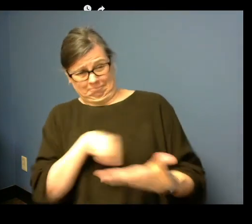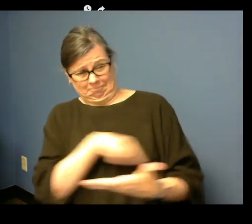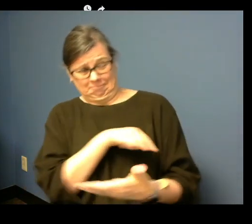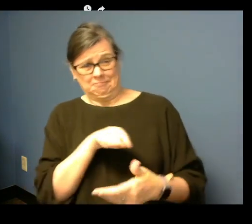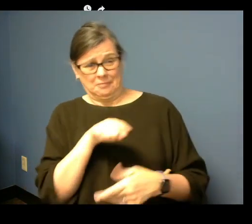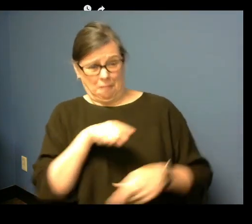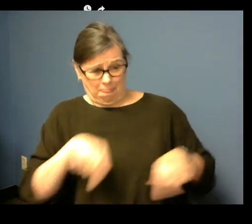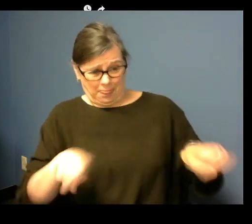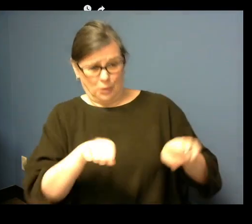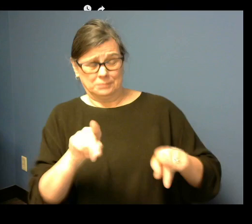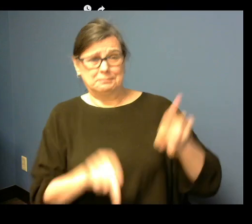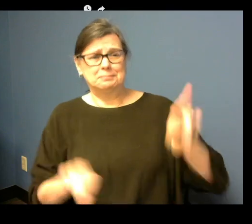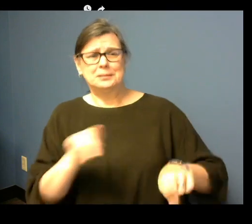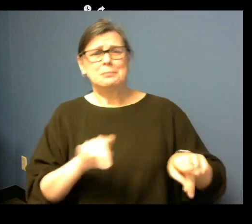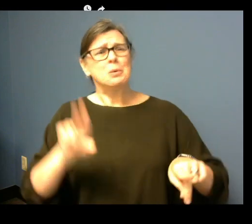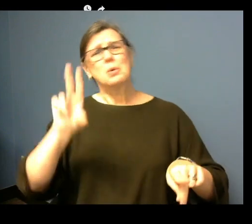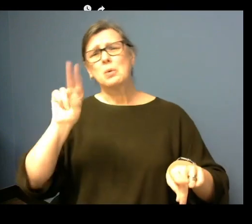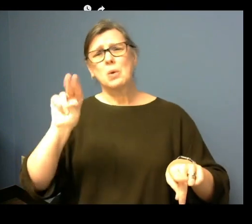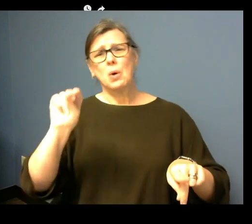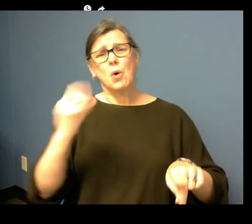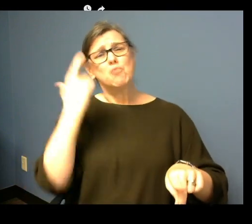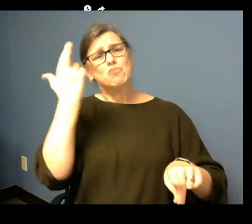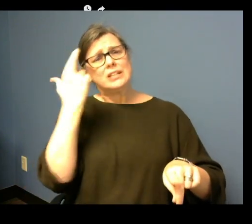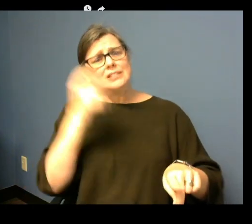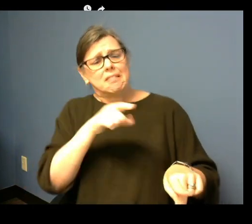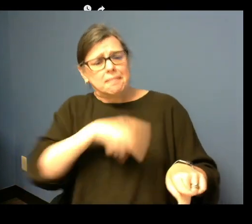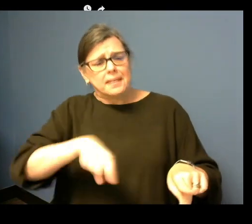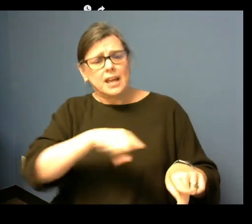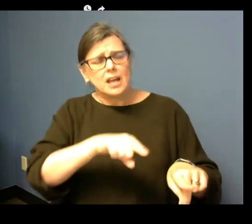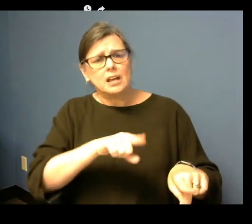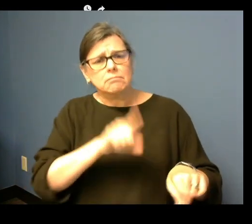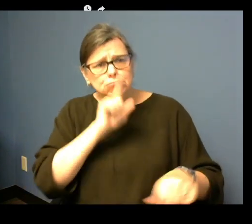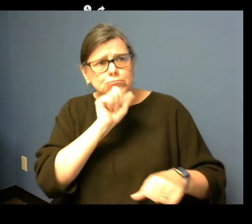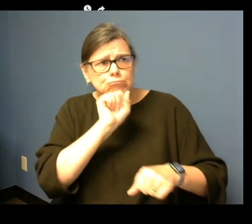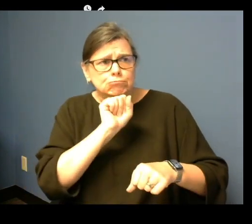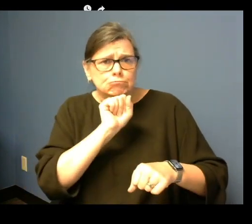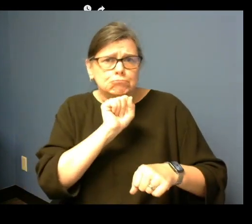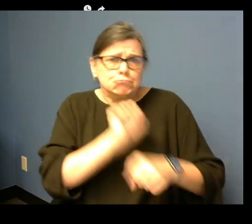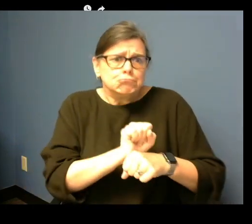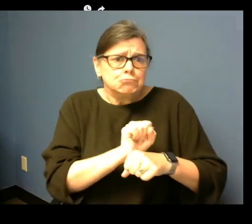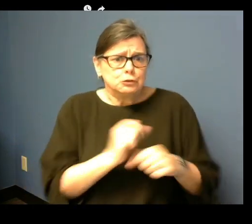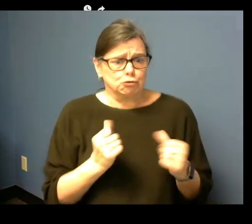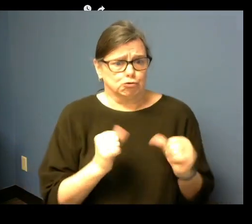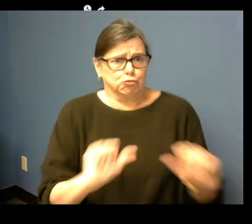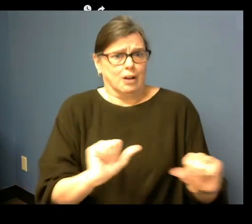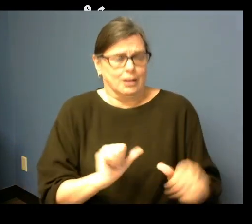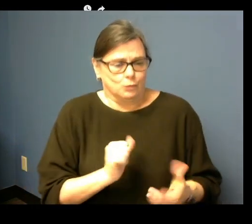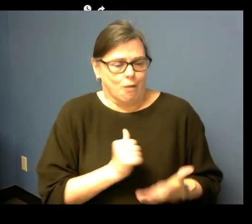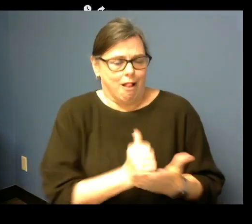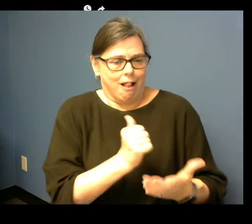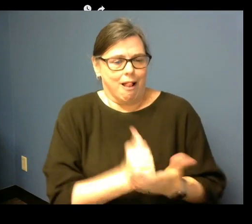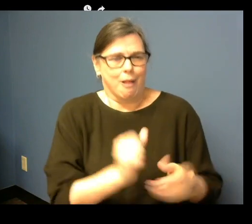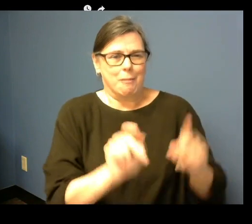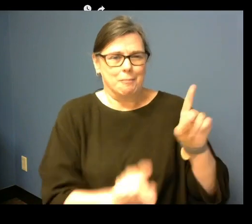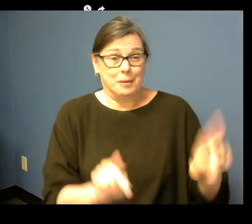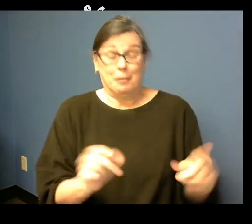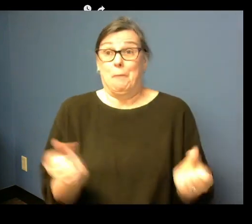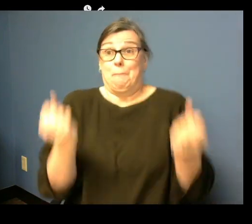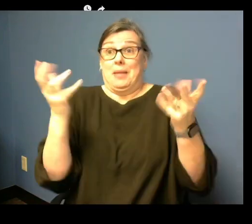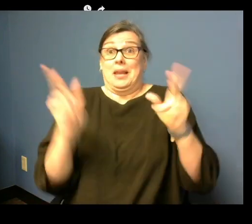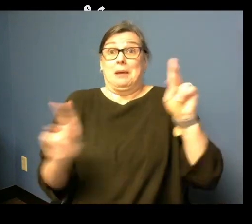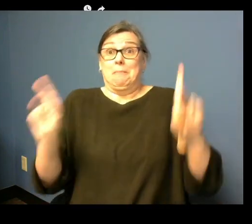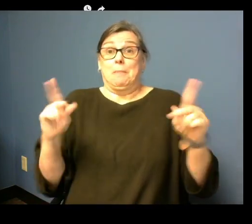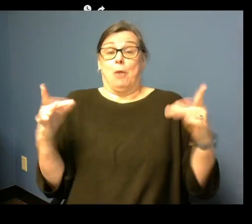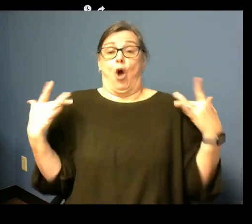right, so again, just a brief explanation there of populists versus progressives. You just finished looking at